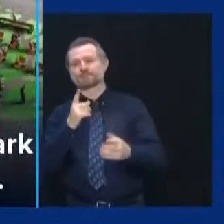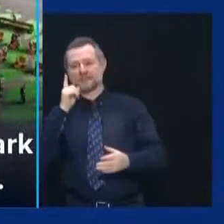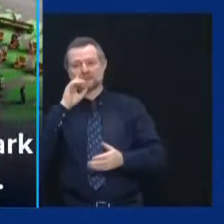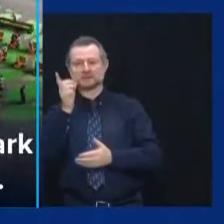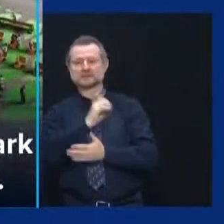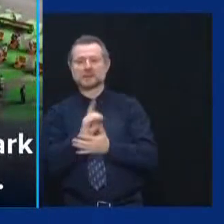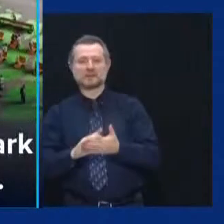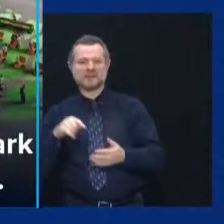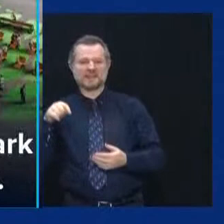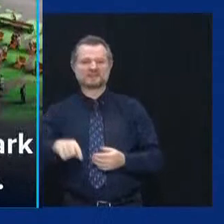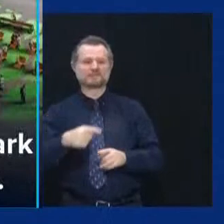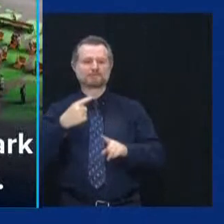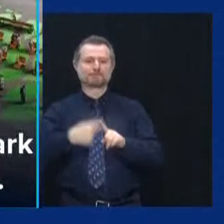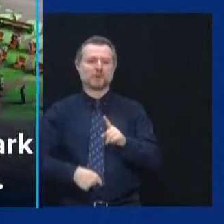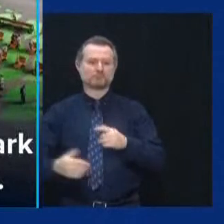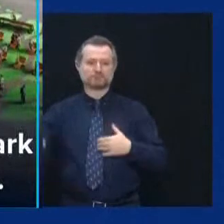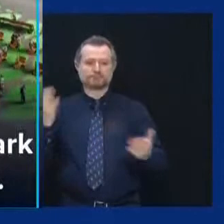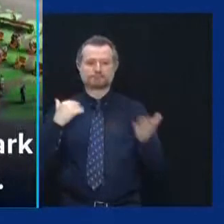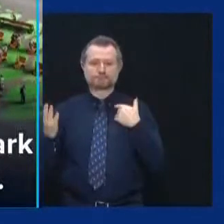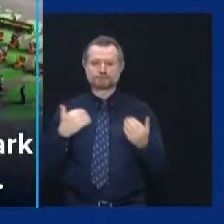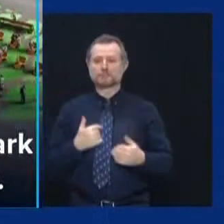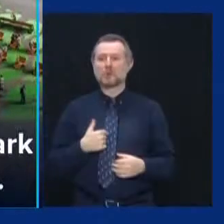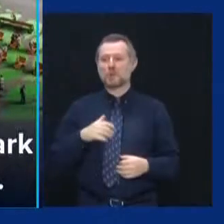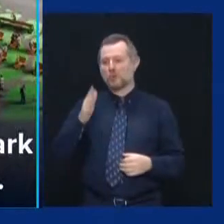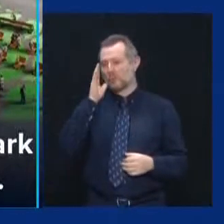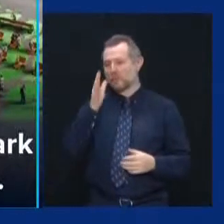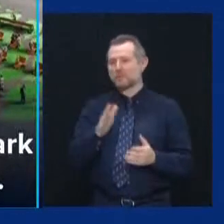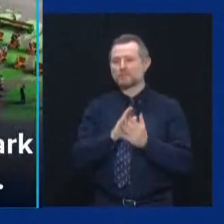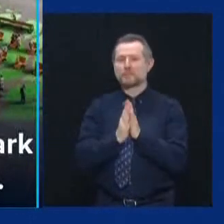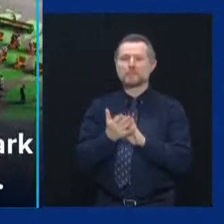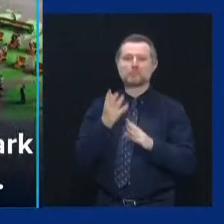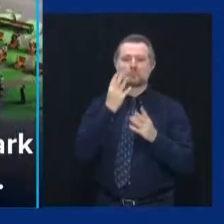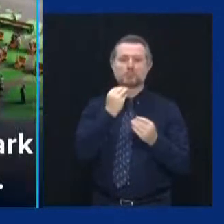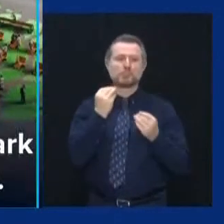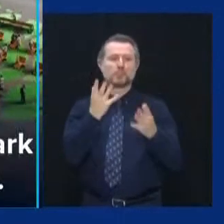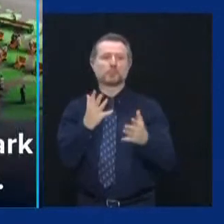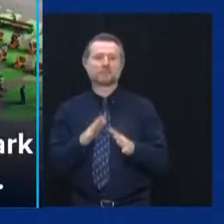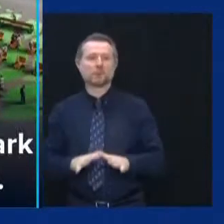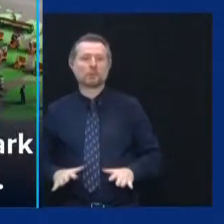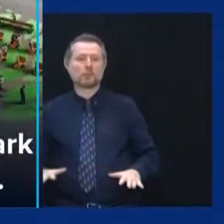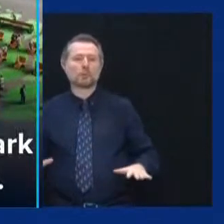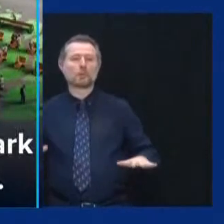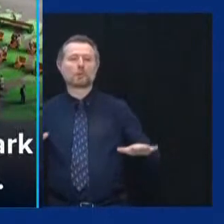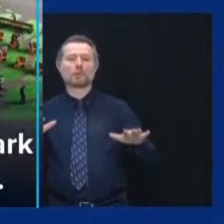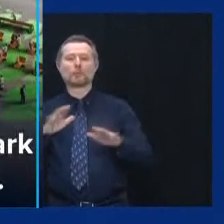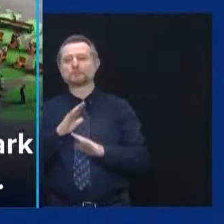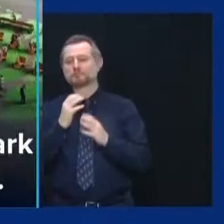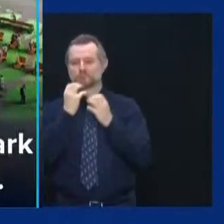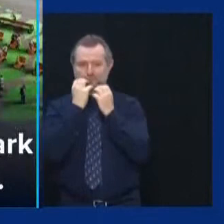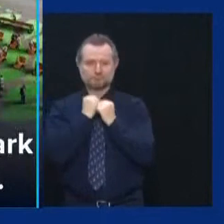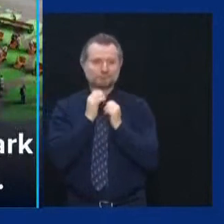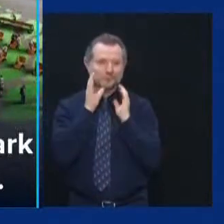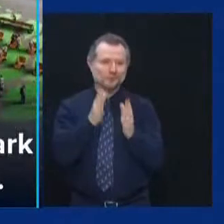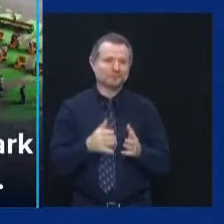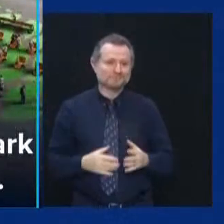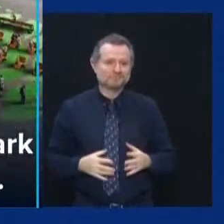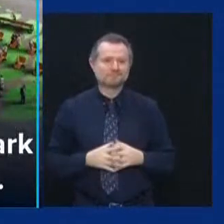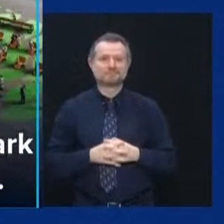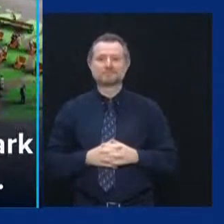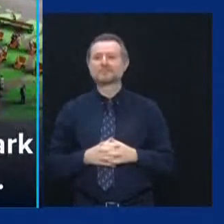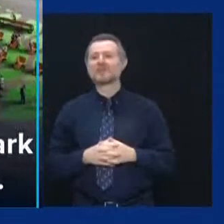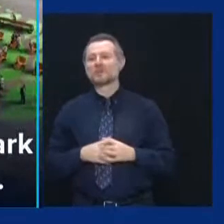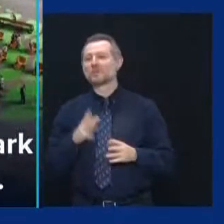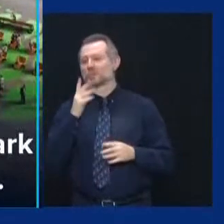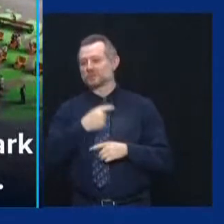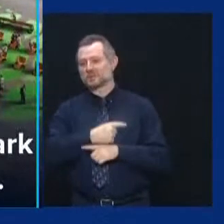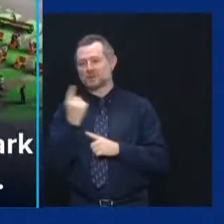month. But this is going to be a magnificent asset to the west side, and especially during these